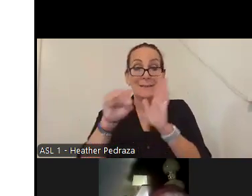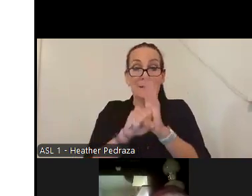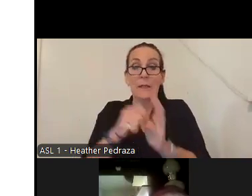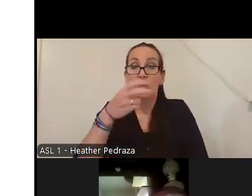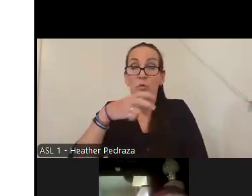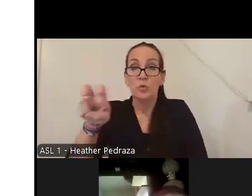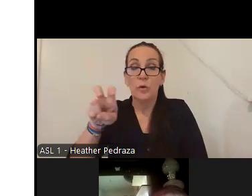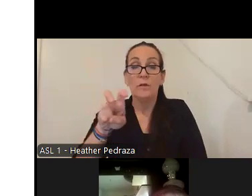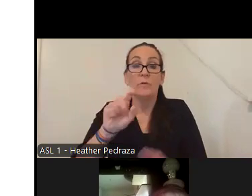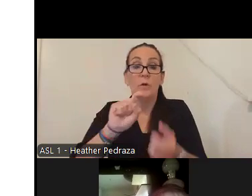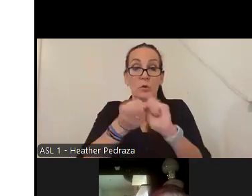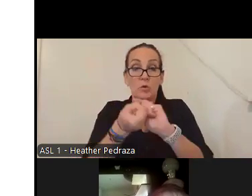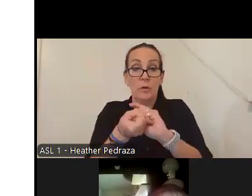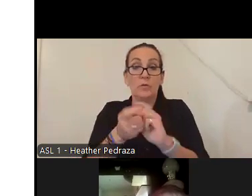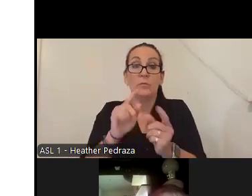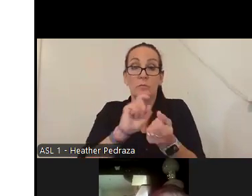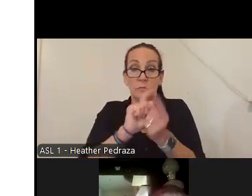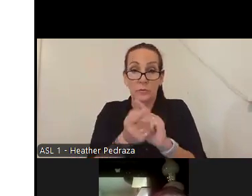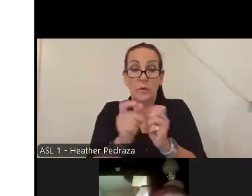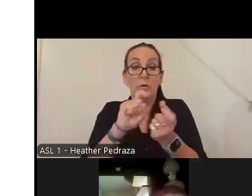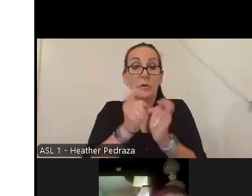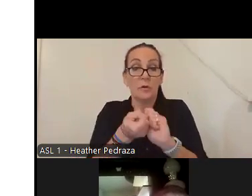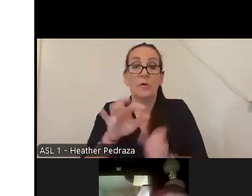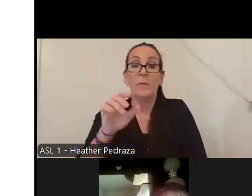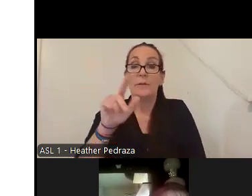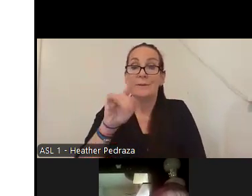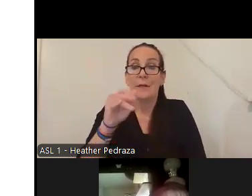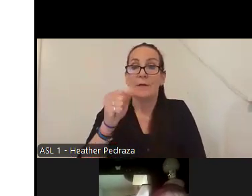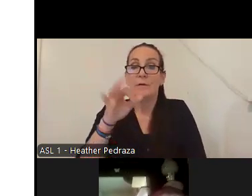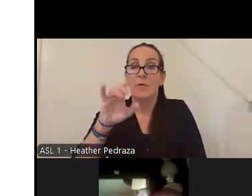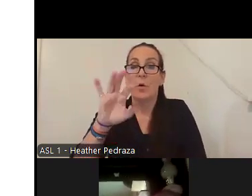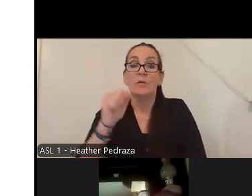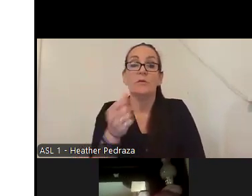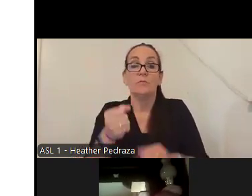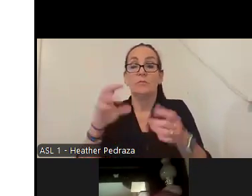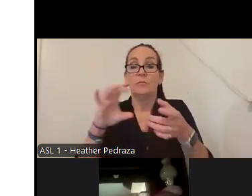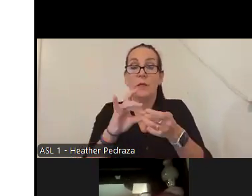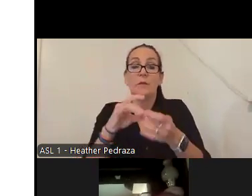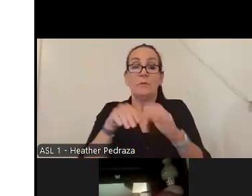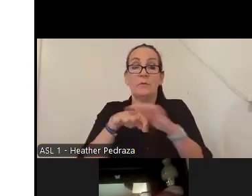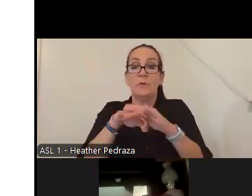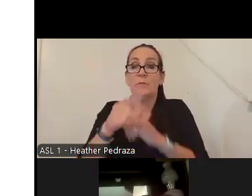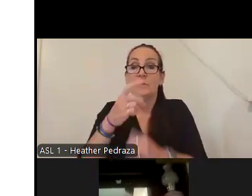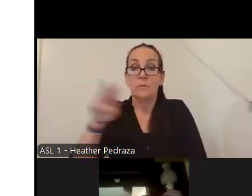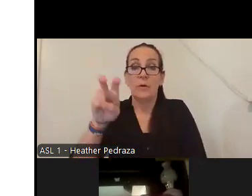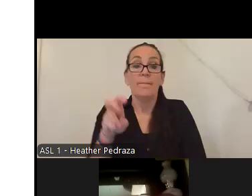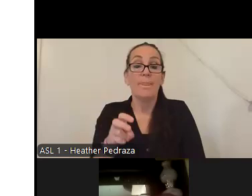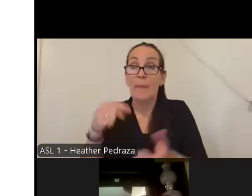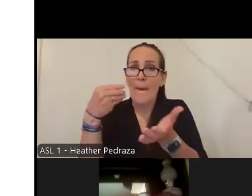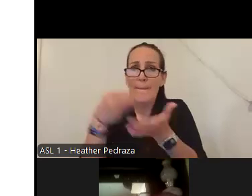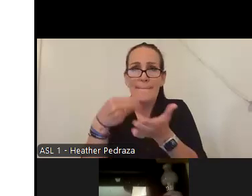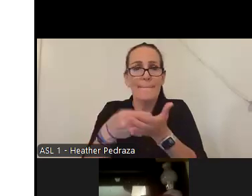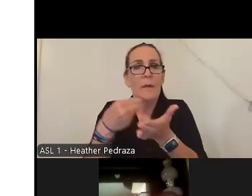to accessible transportation. So funding was an extremely high priority